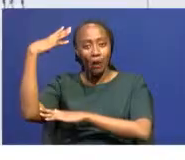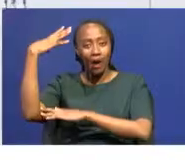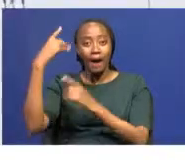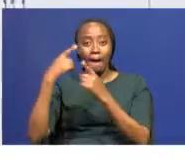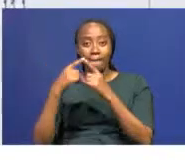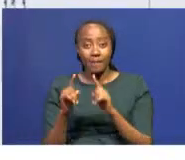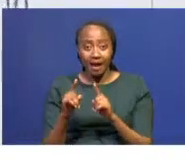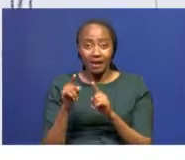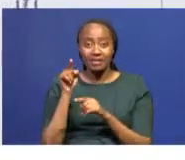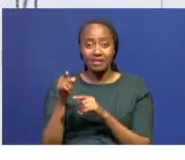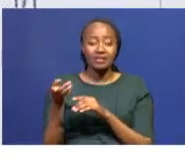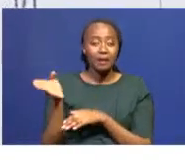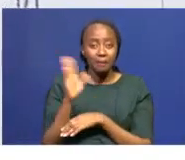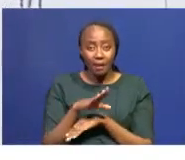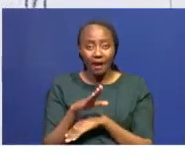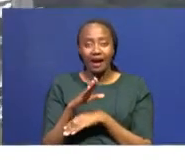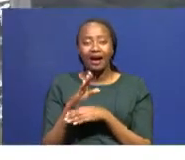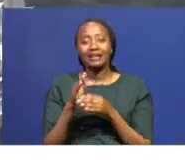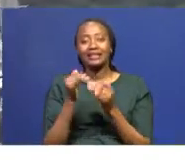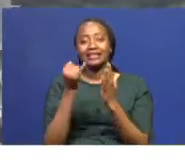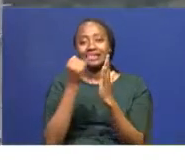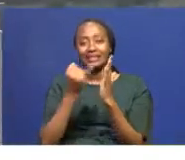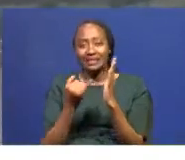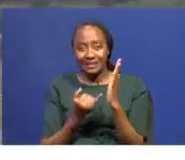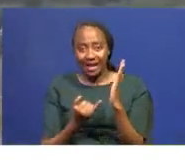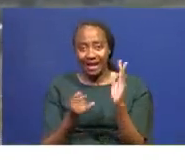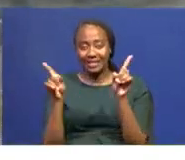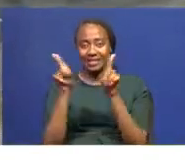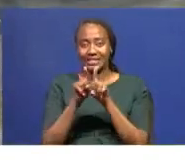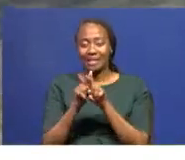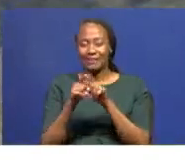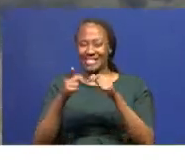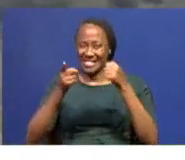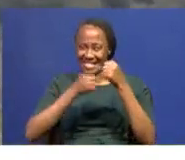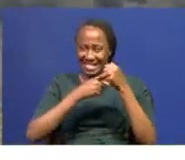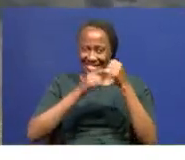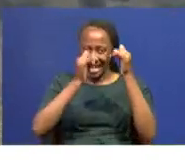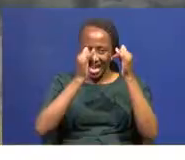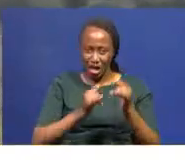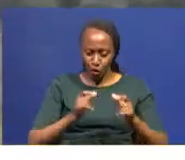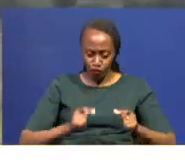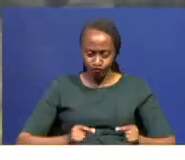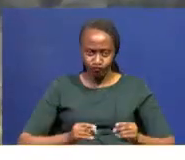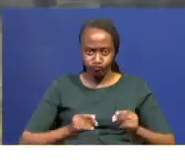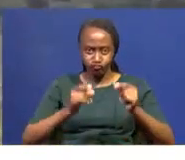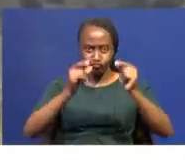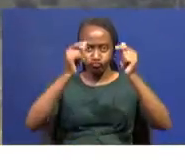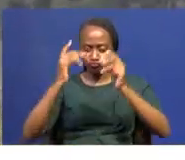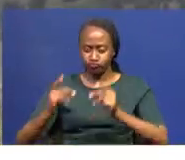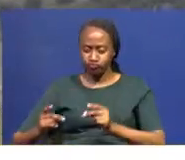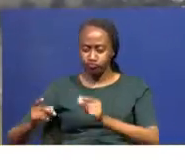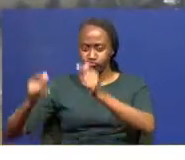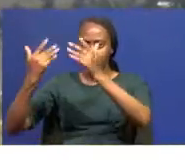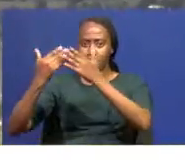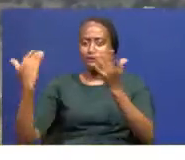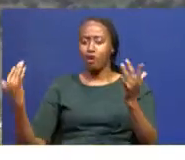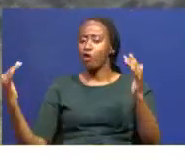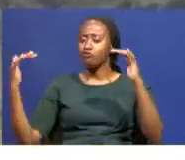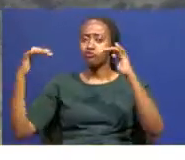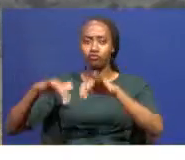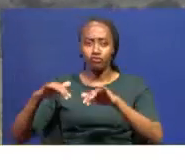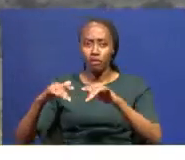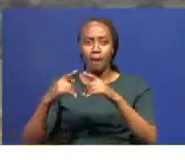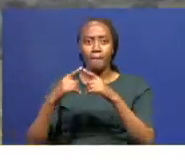restoration project involved the design, supply and erection of six new towers to replace the collapsed ones, together with conductor stringing